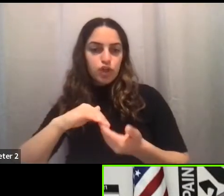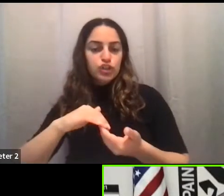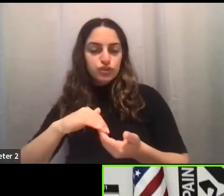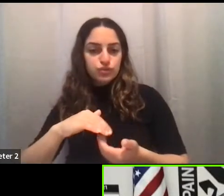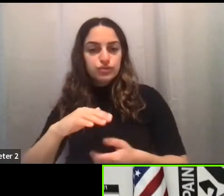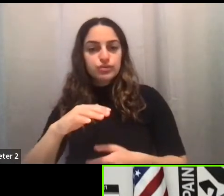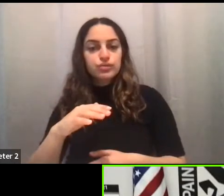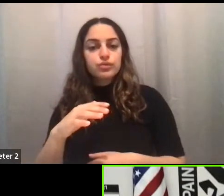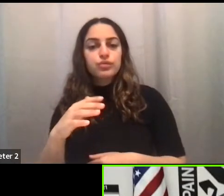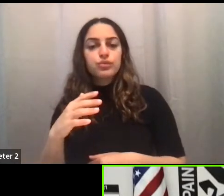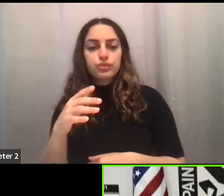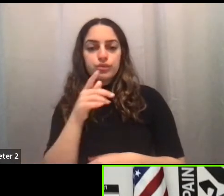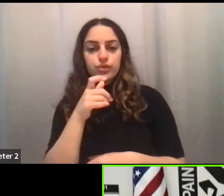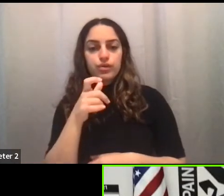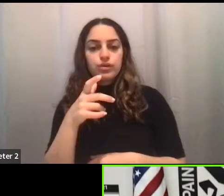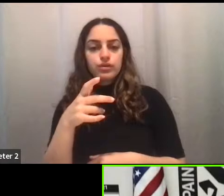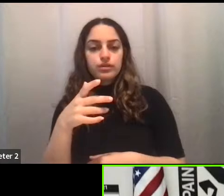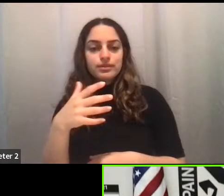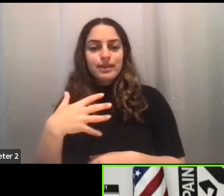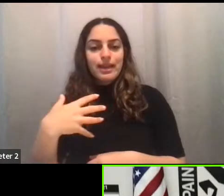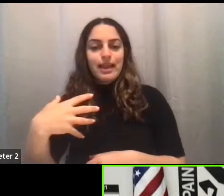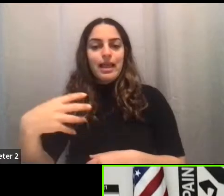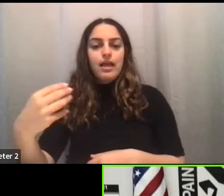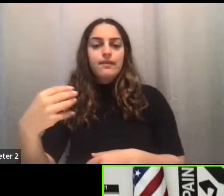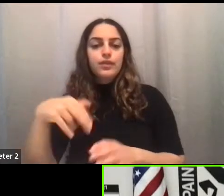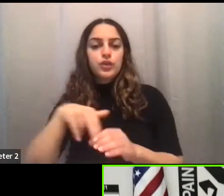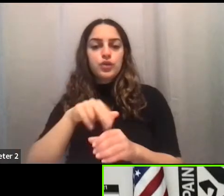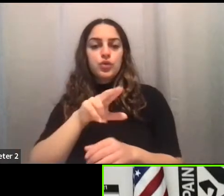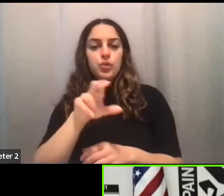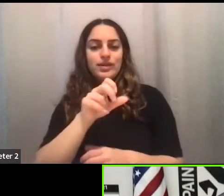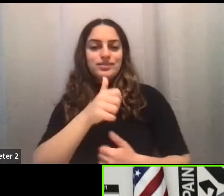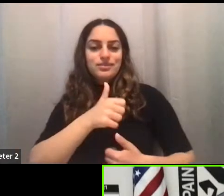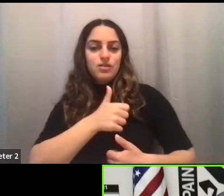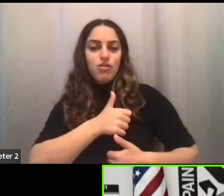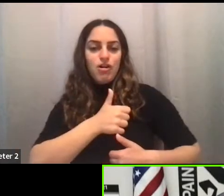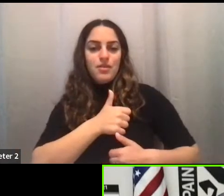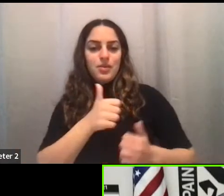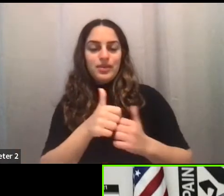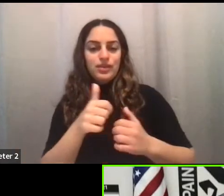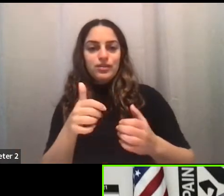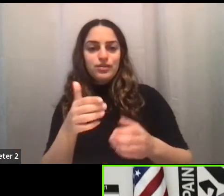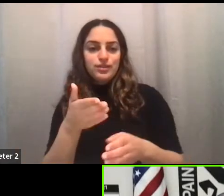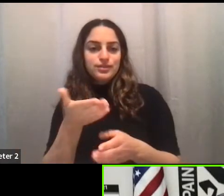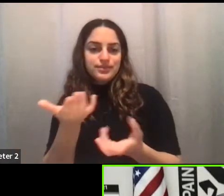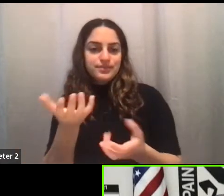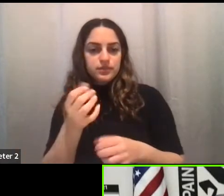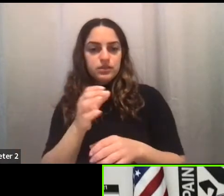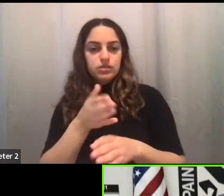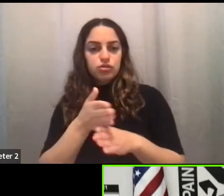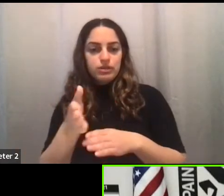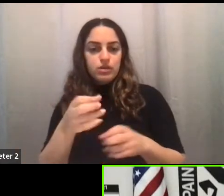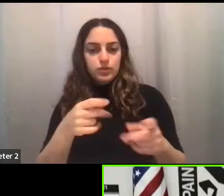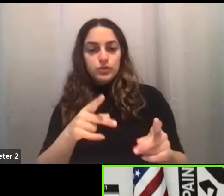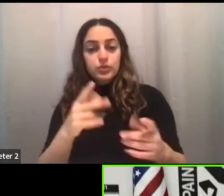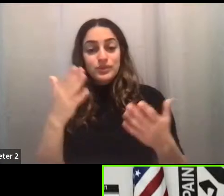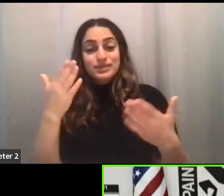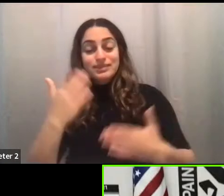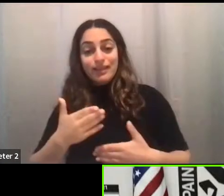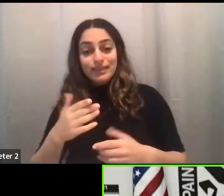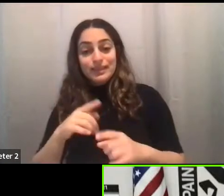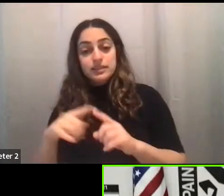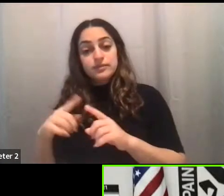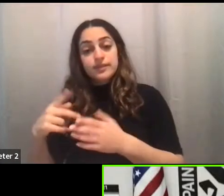forces with career opportunities sadly the sfl tapper soldier for life for transition assistance program